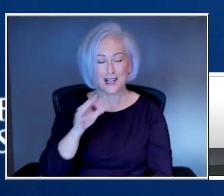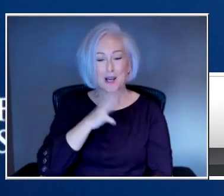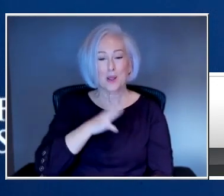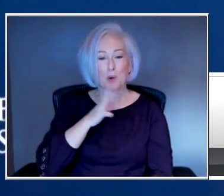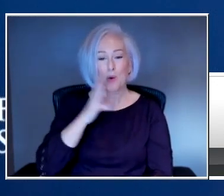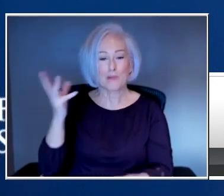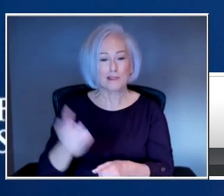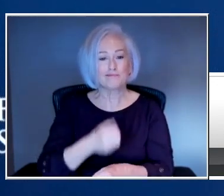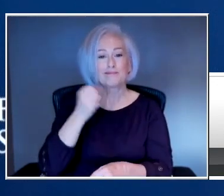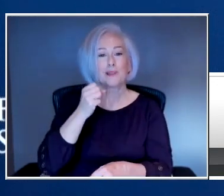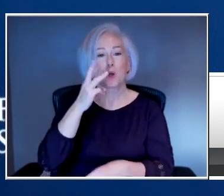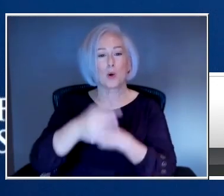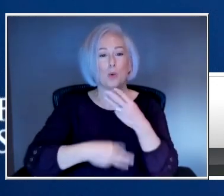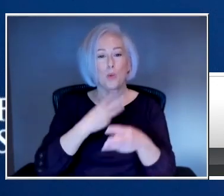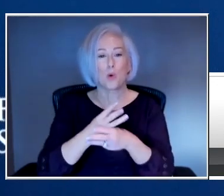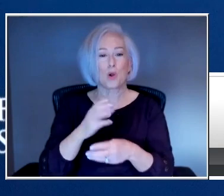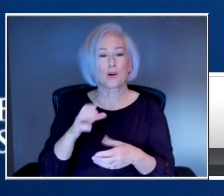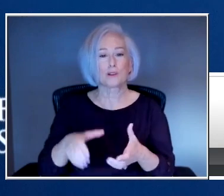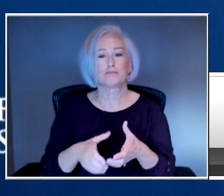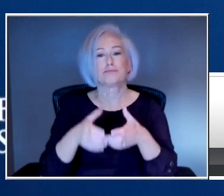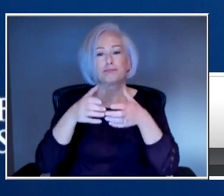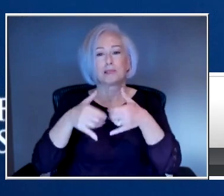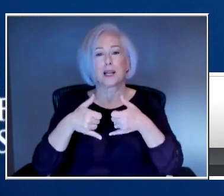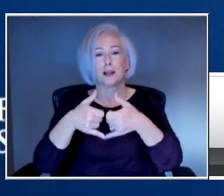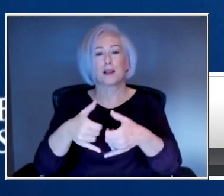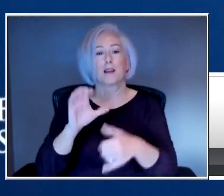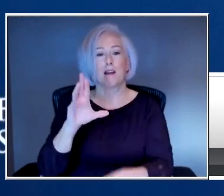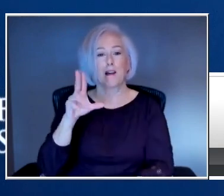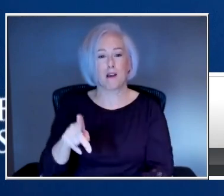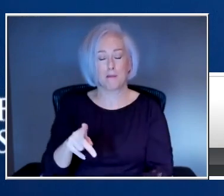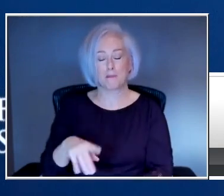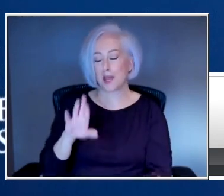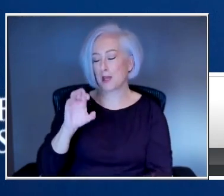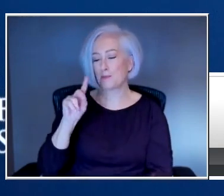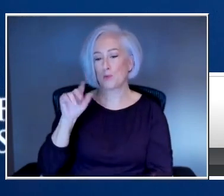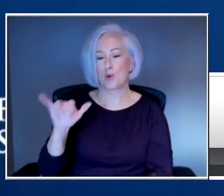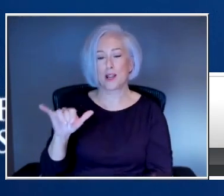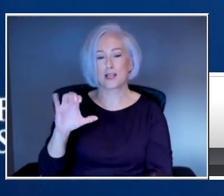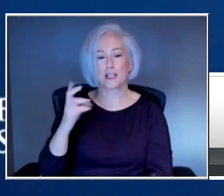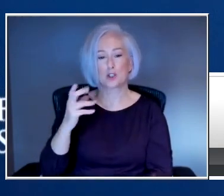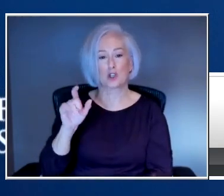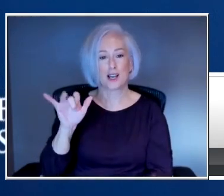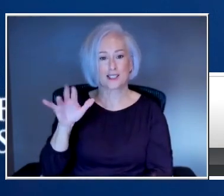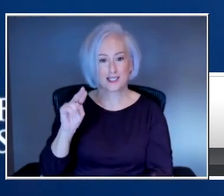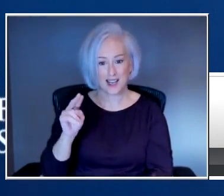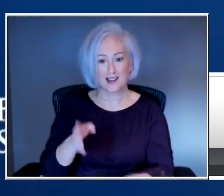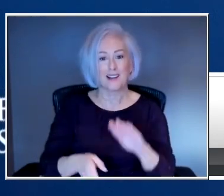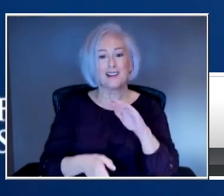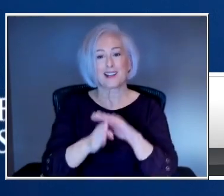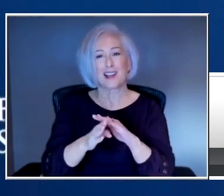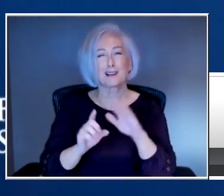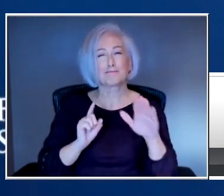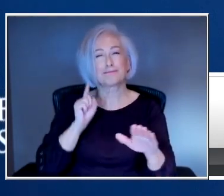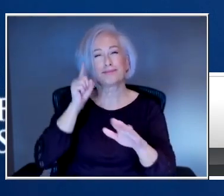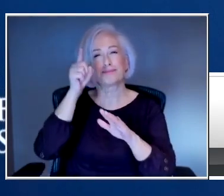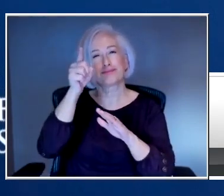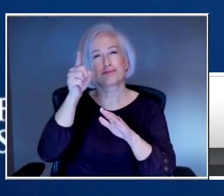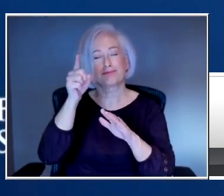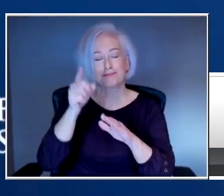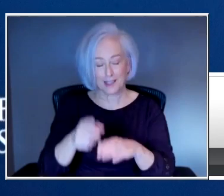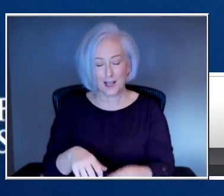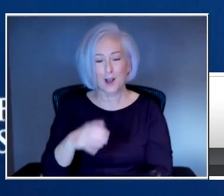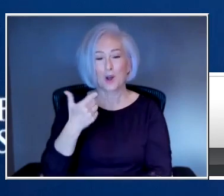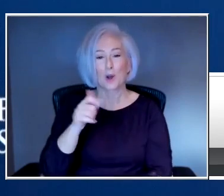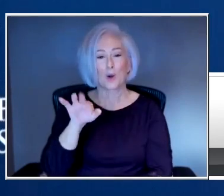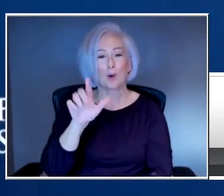Brandi Chastain, you know, kicked the final goal. And then to think where we have come from then, we have an entire generation now of